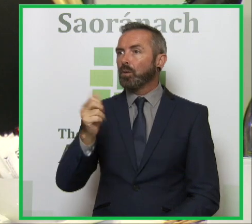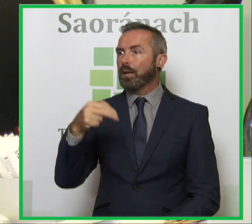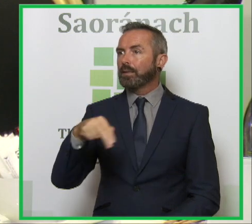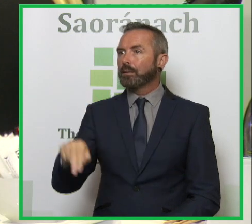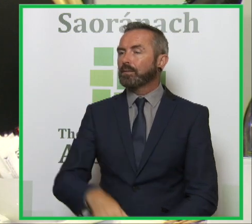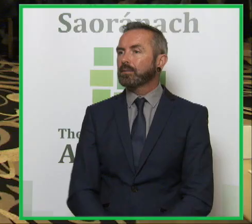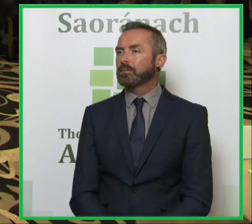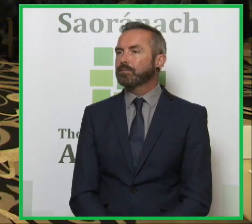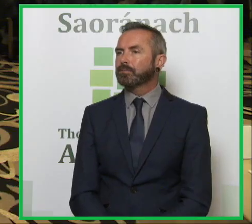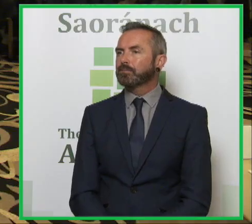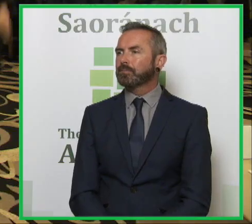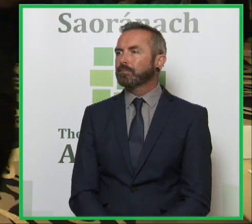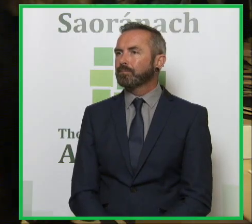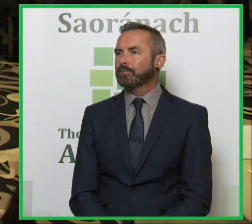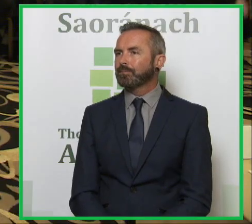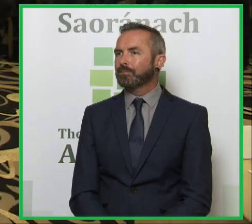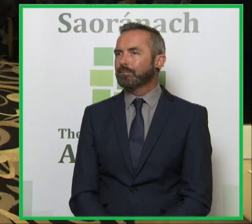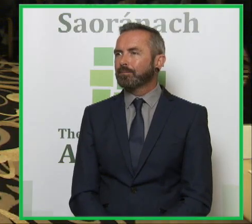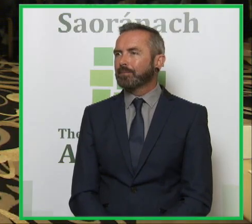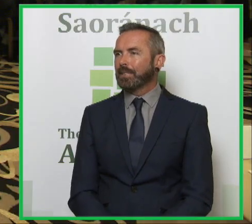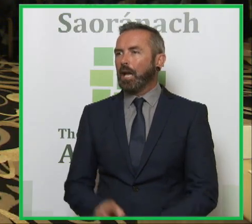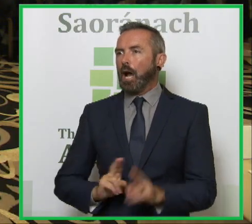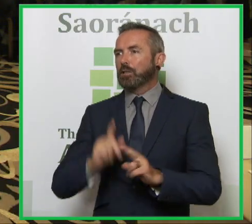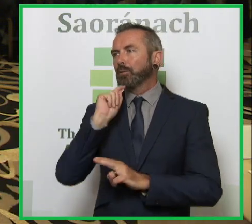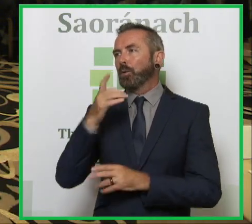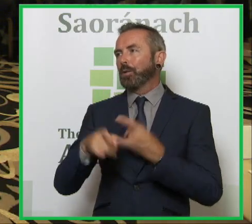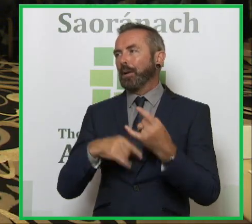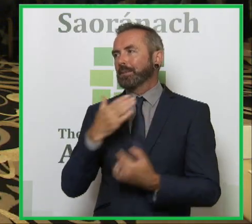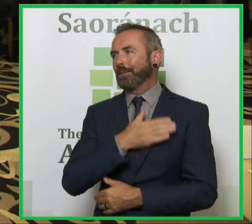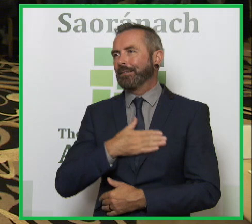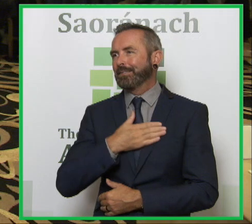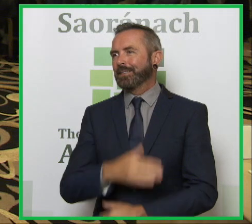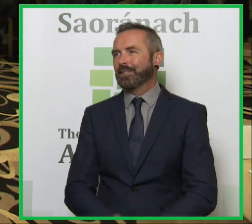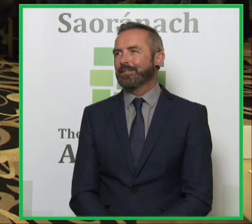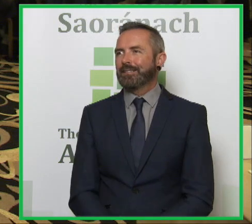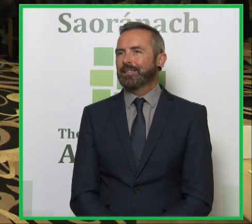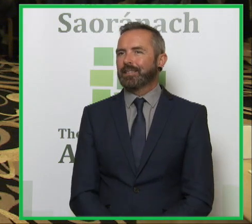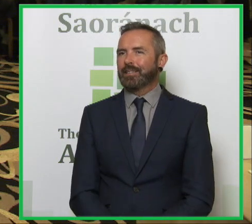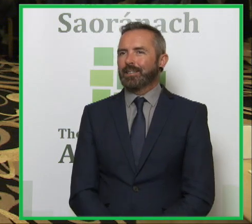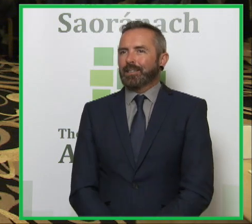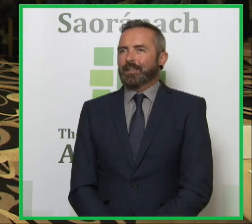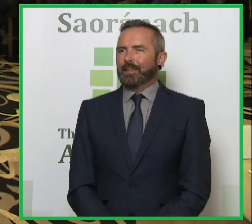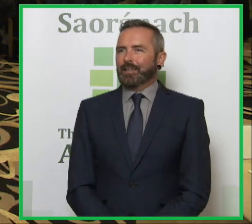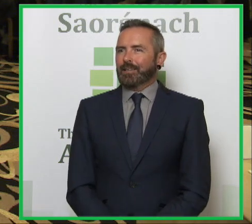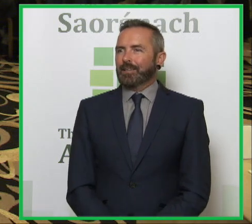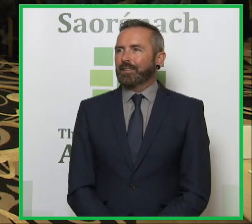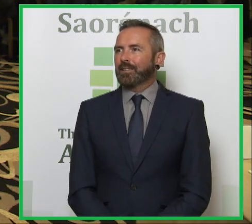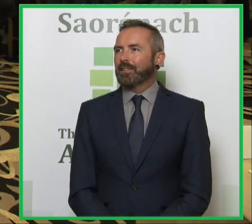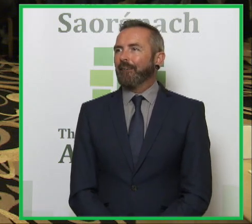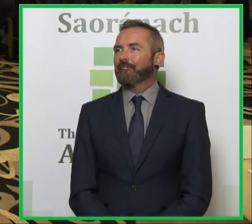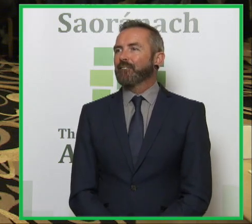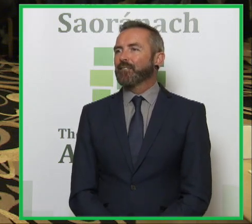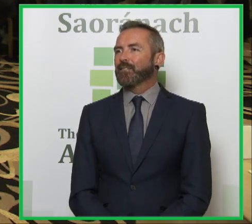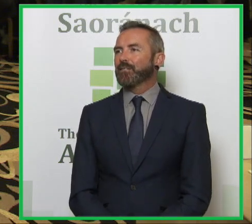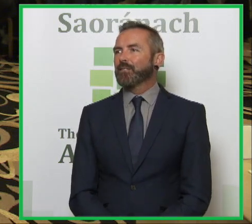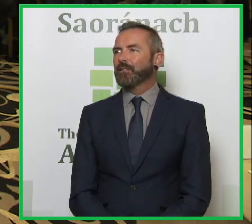Joanne? Sorry about this. No, I didn't say this was going to happen, but there you go. Sorry, Saif. Joanne, you're